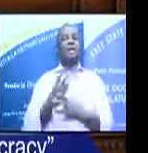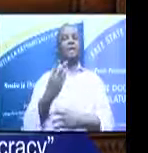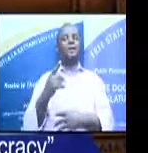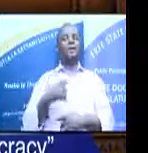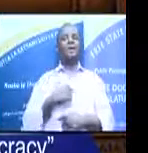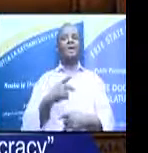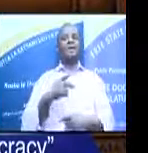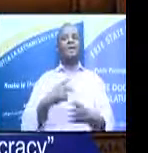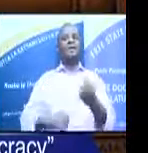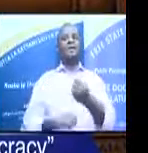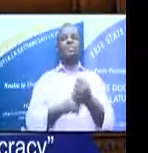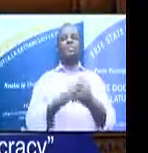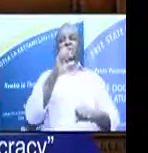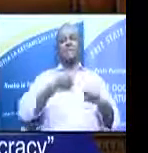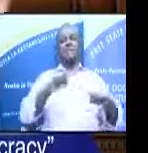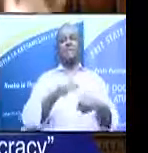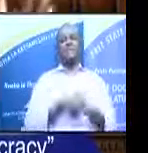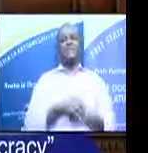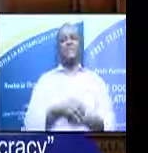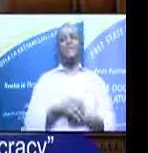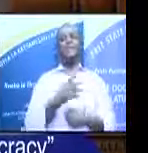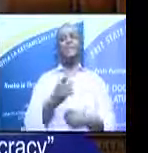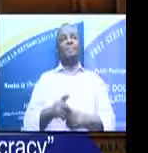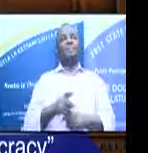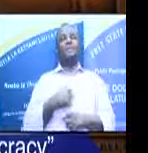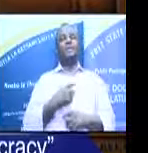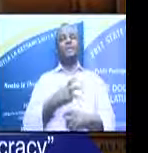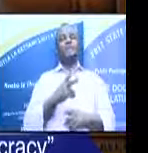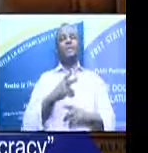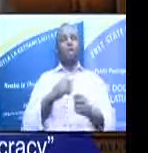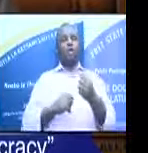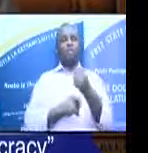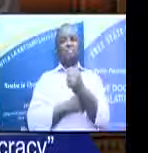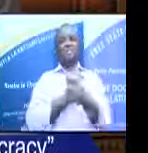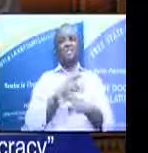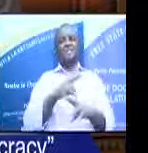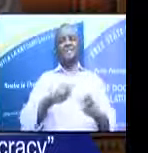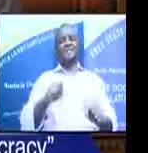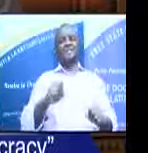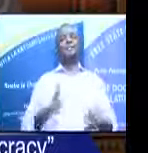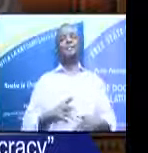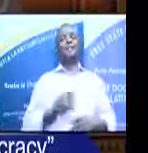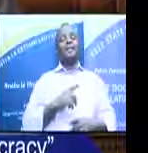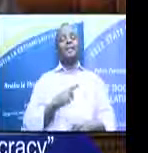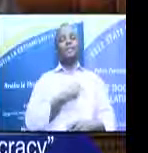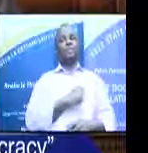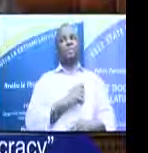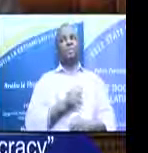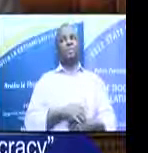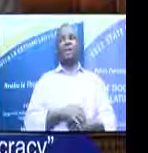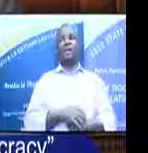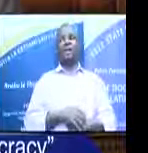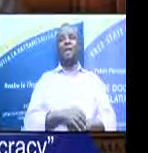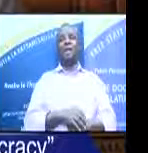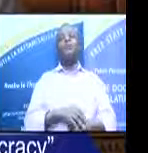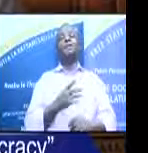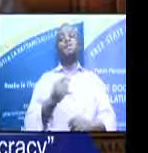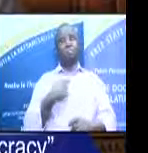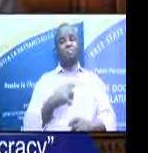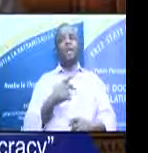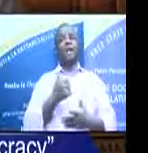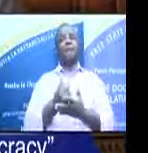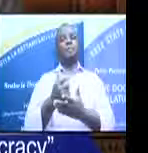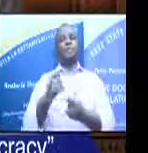statistics. And it's not an office statistics, it's reality that is confronting our country. So we've got to correct